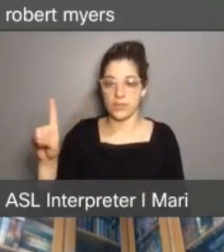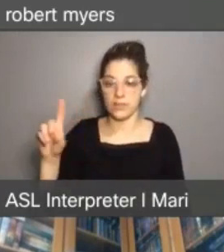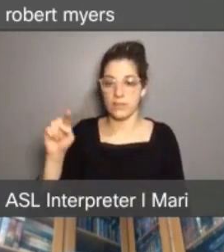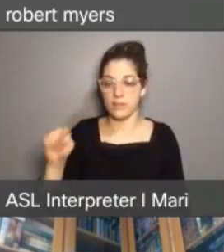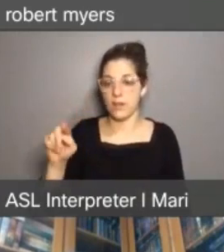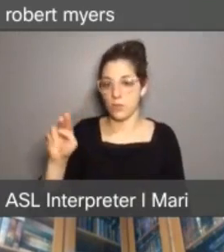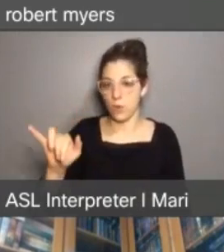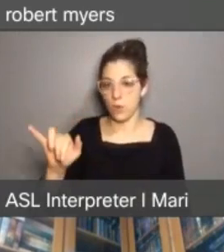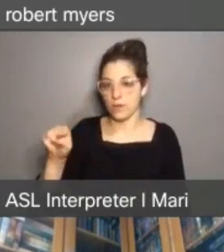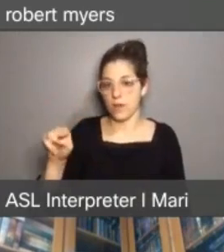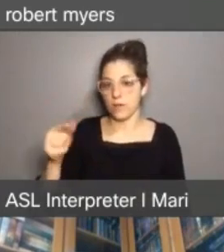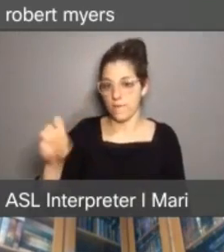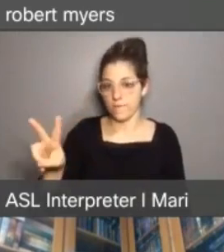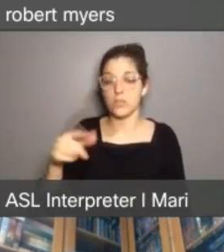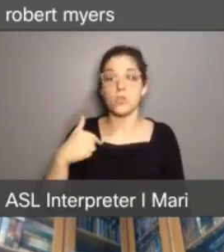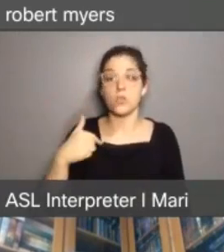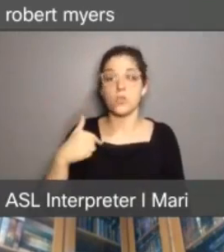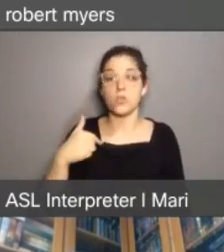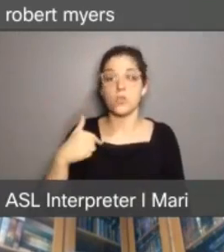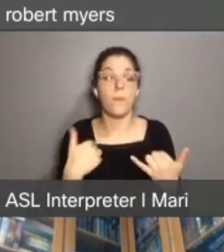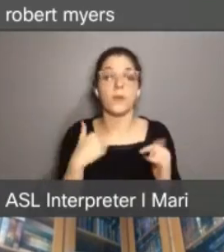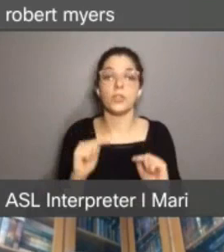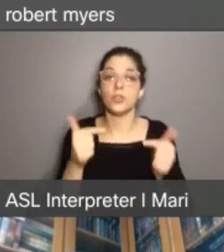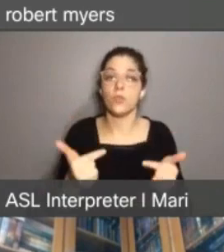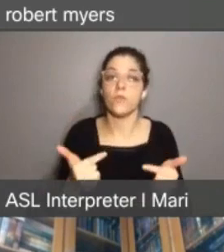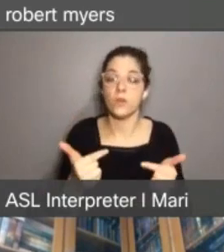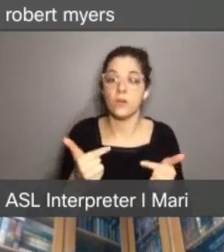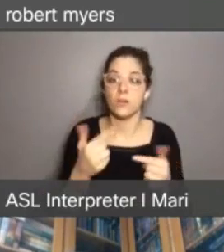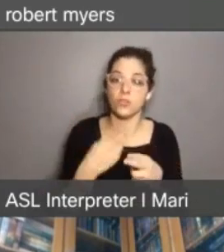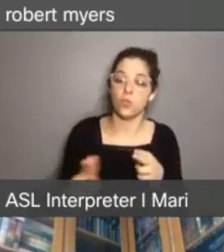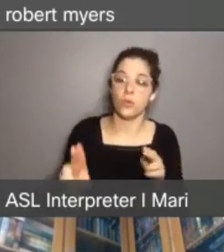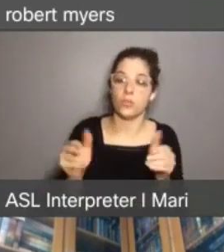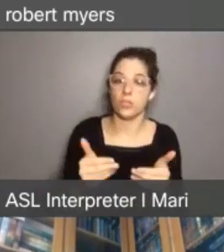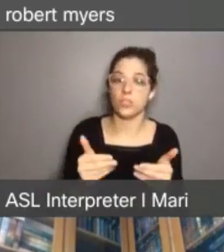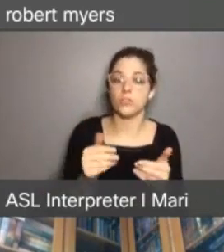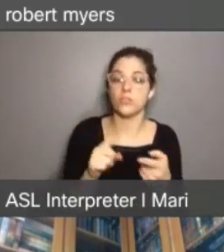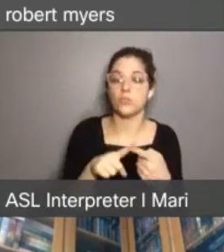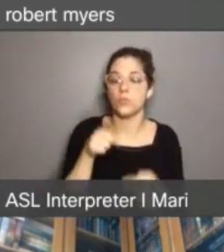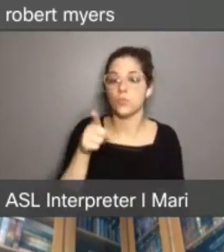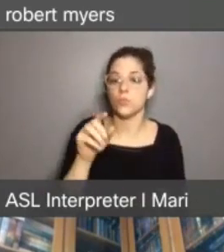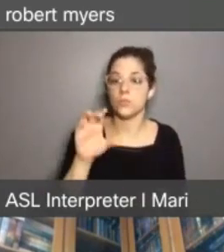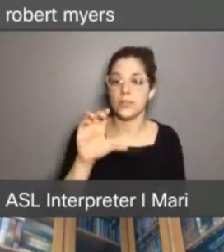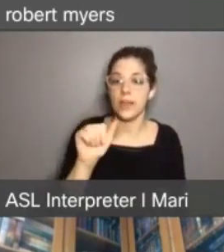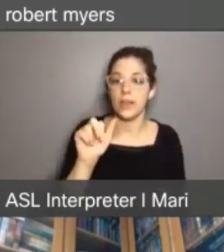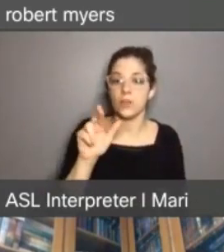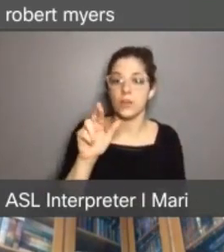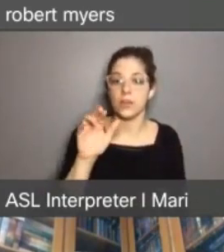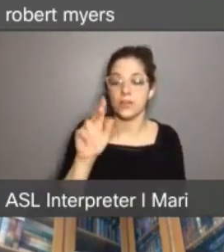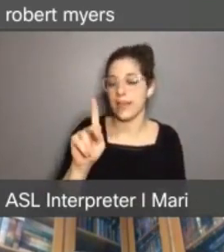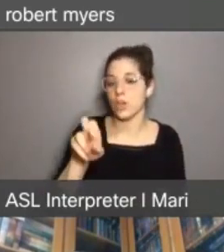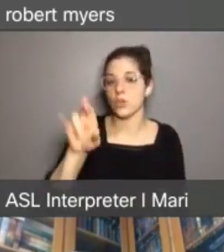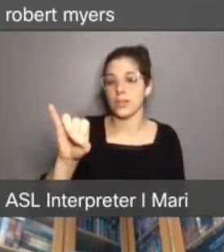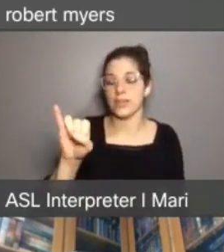opwdd.ny.gov. So now I'm going to turn it over after a short introduction to Carrie Neifeld. So let me just give a